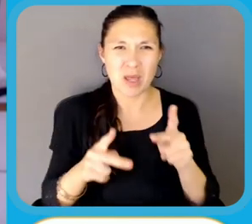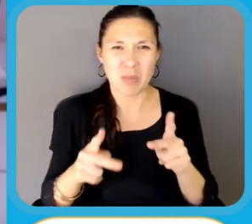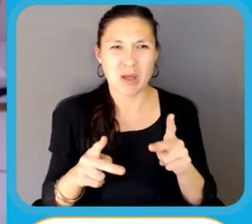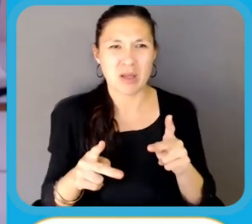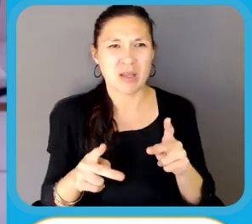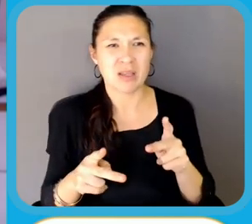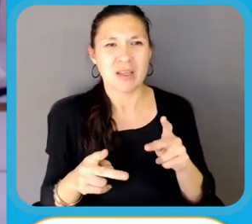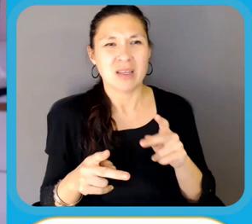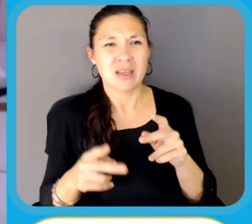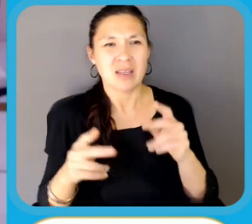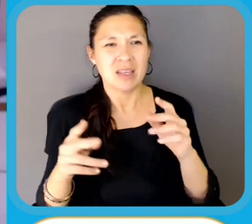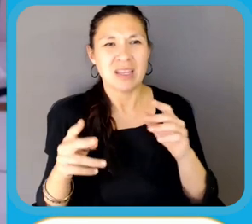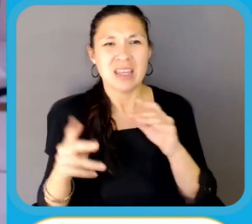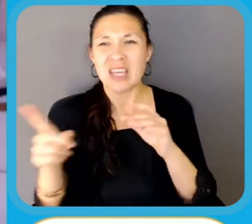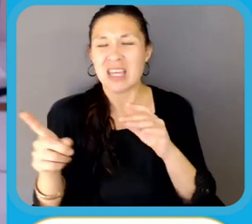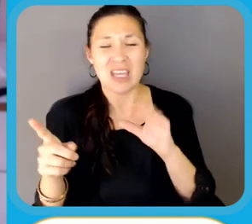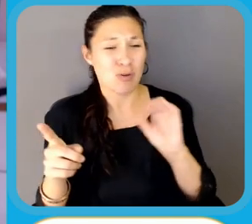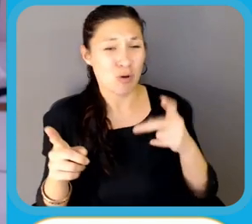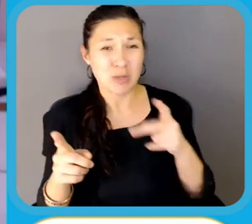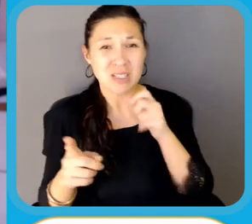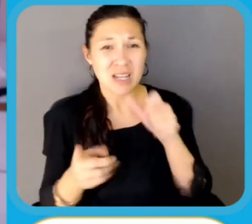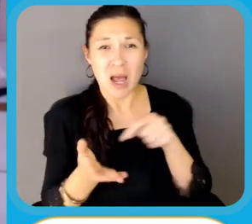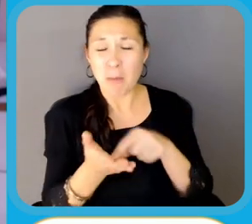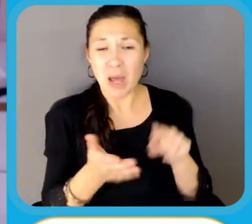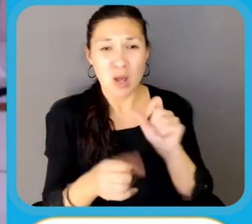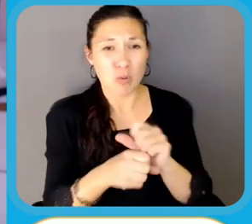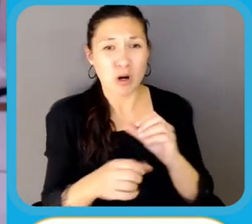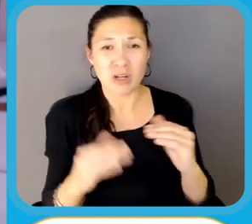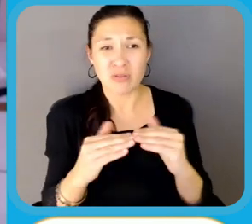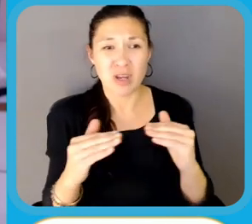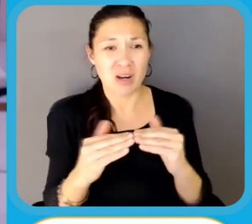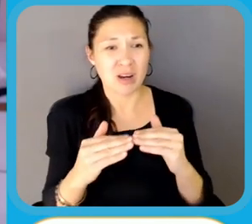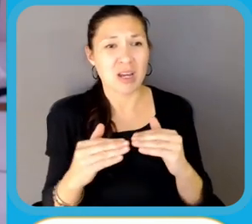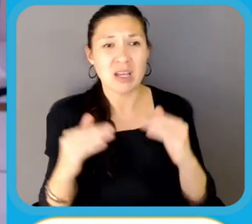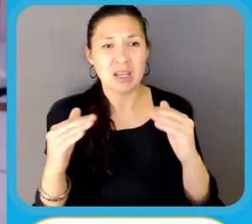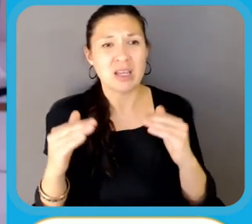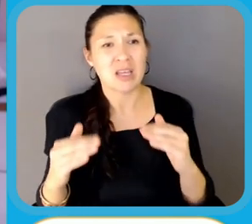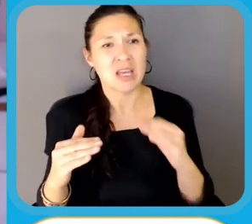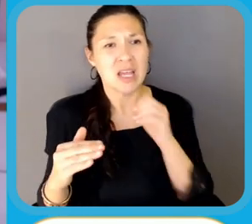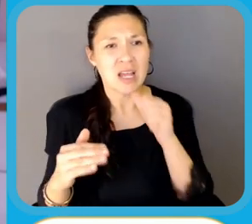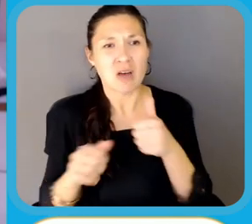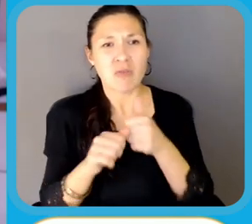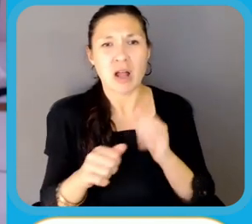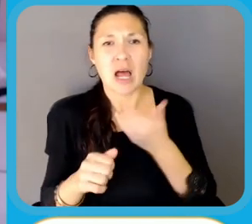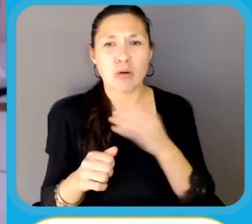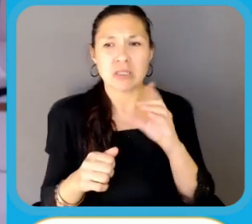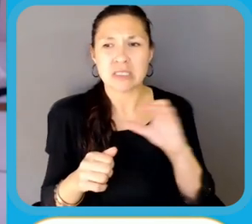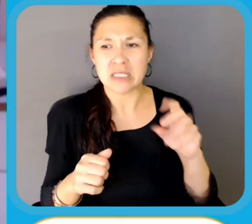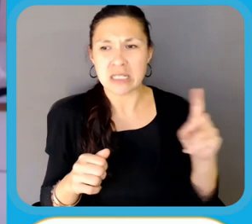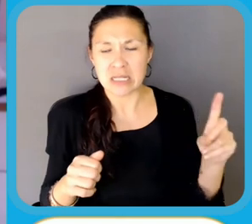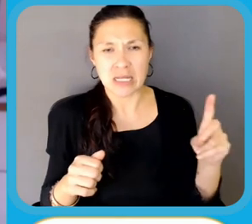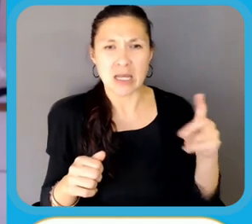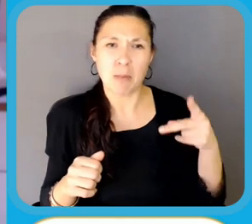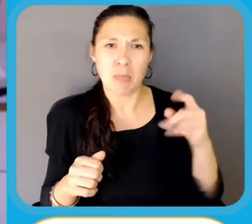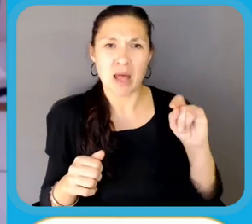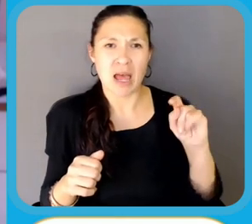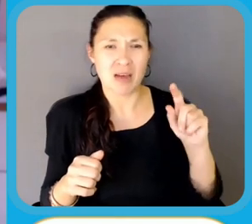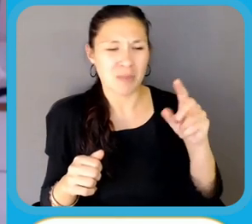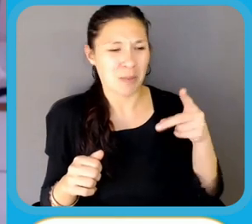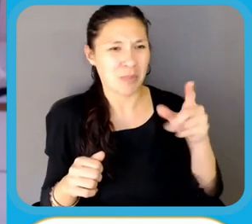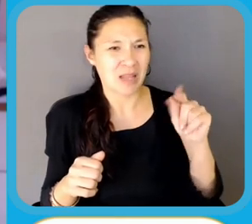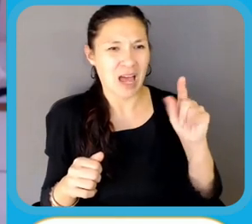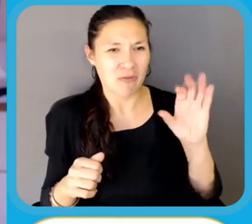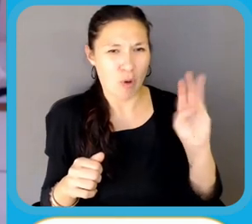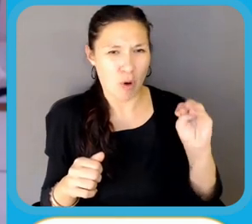their workers fairly, and do not abide by our CDP platform. John Lewis spoke of good trouble. We must think of good money. I